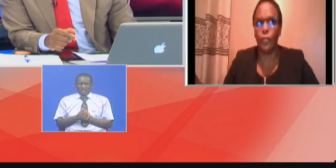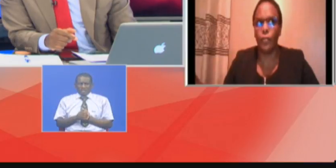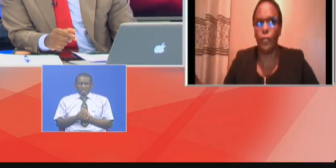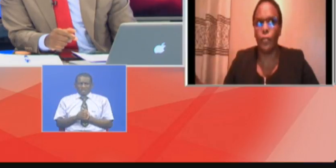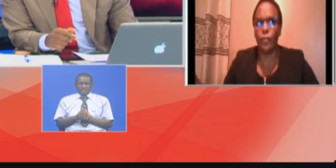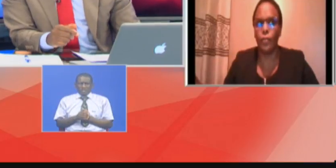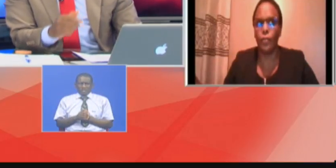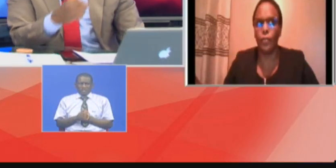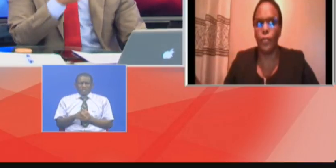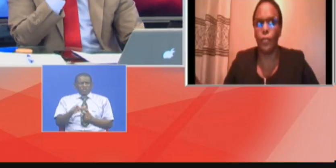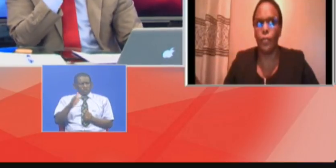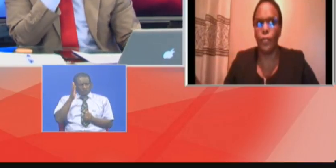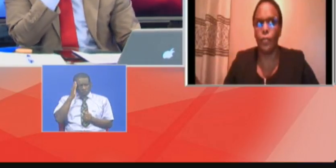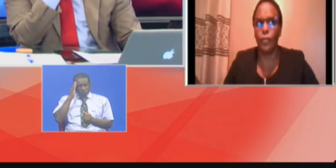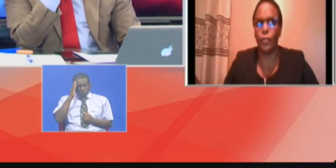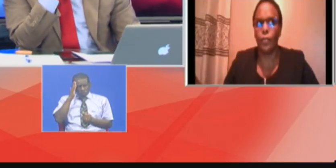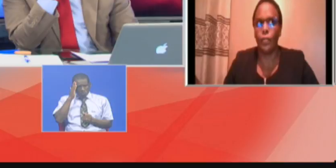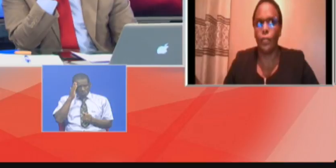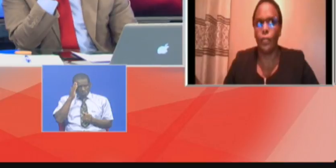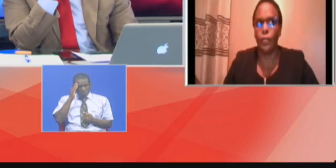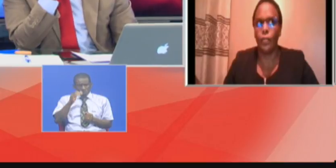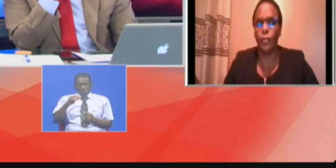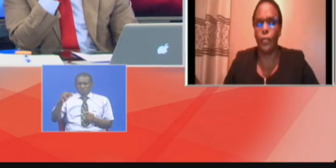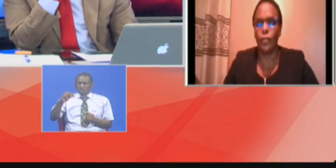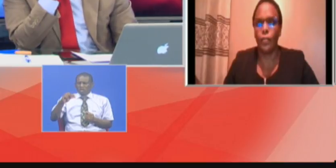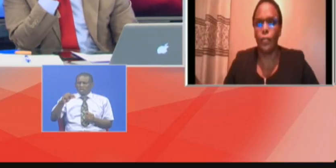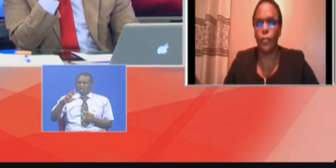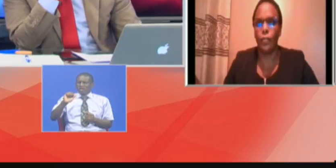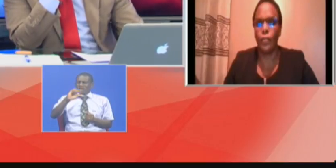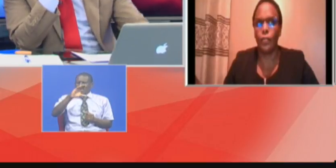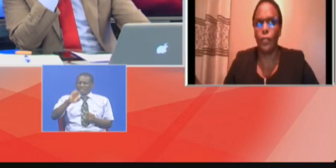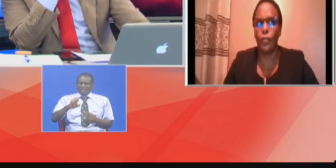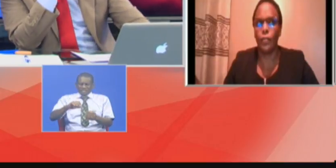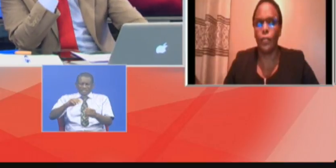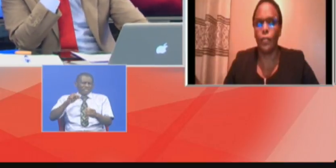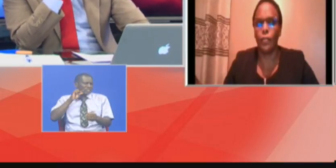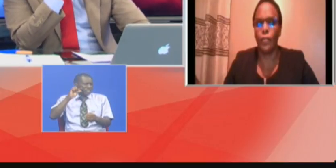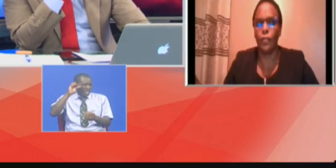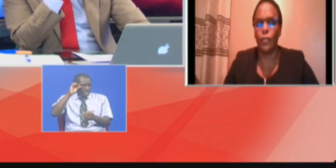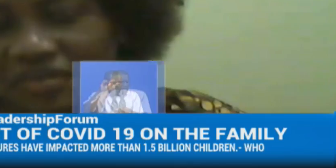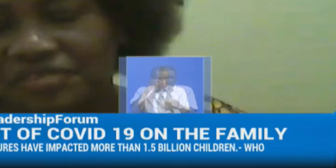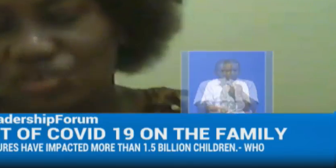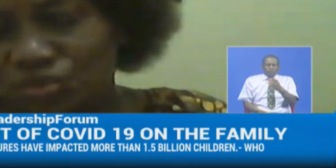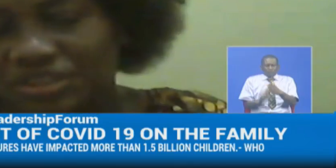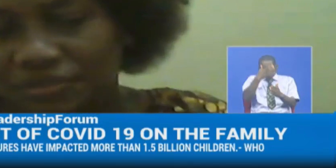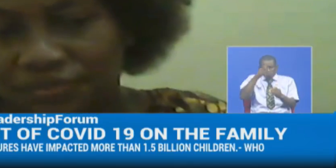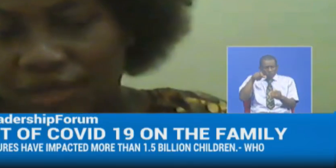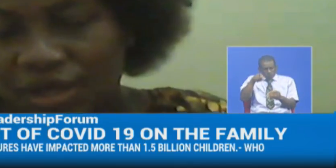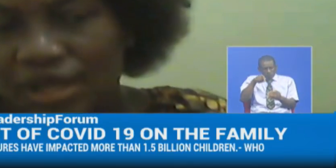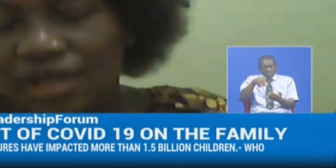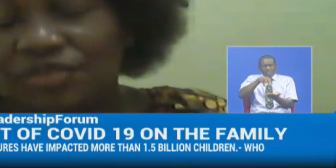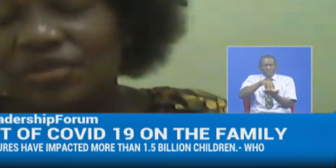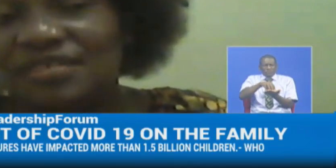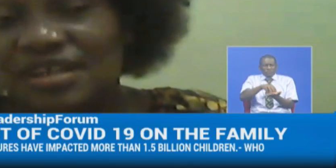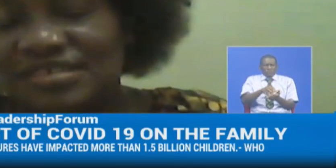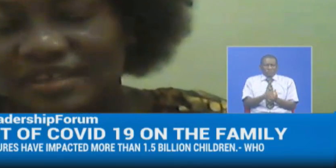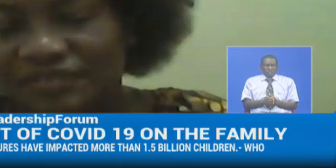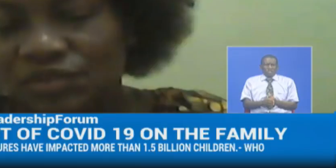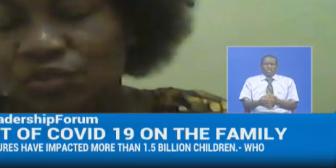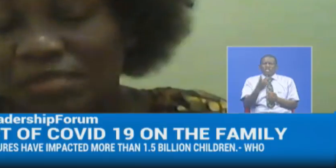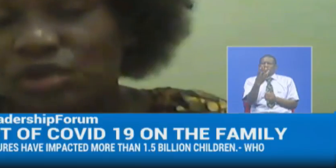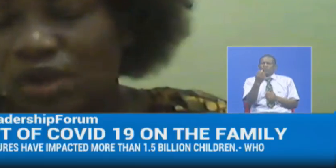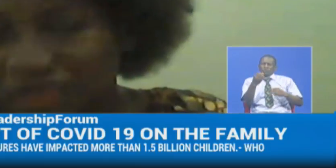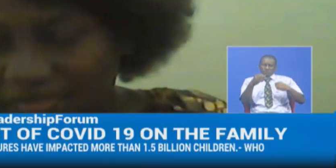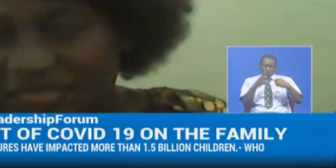Do you know, Grace Agenda, the organization, was born as a response to that very situation. In